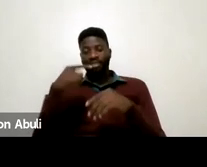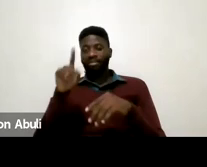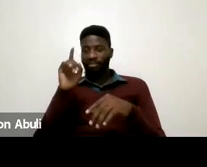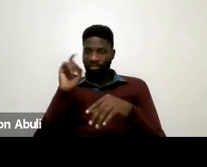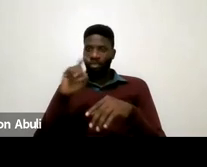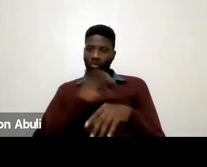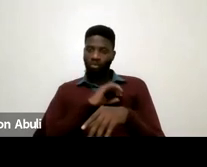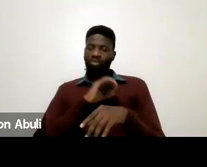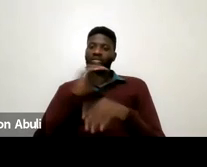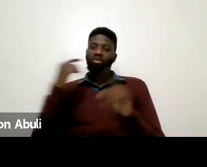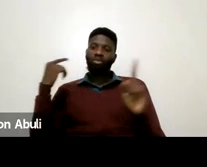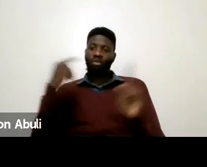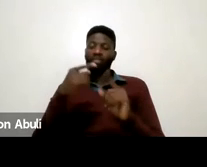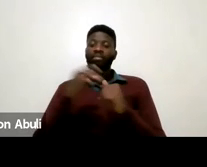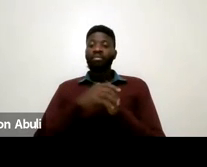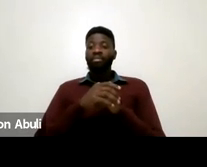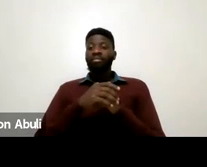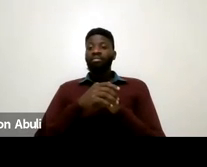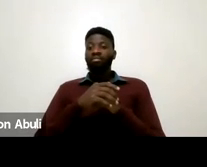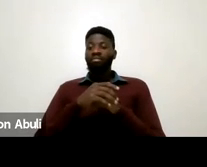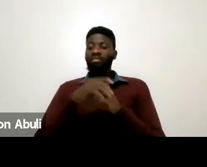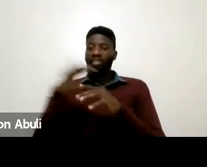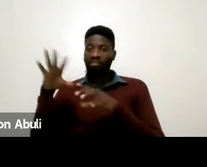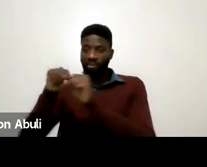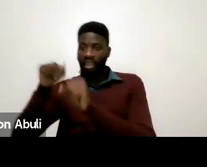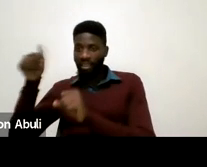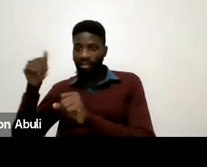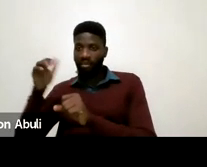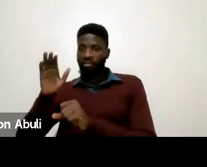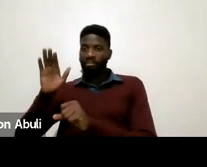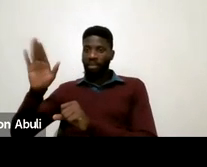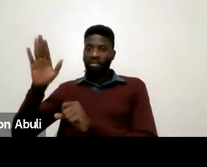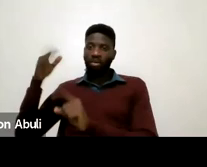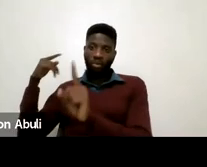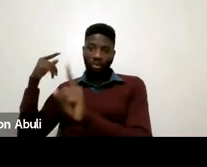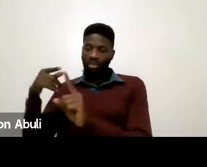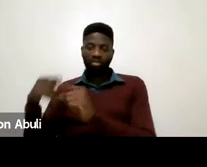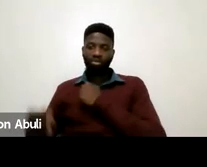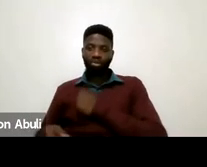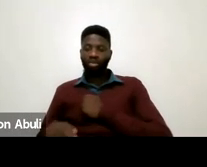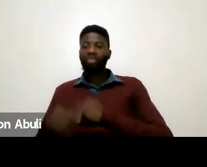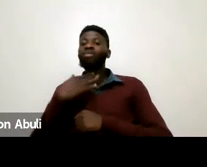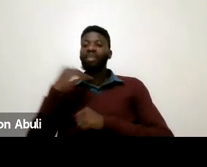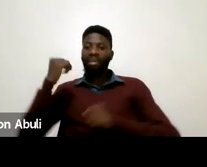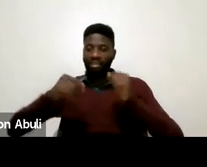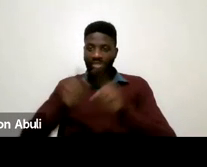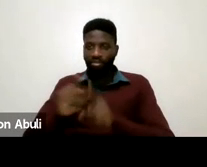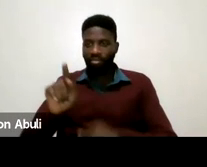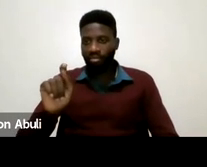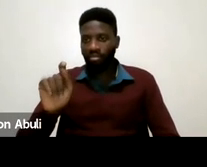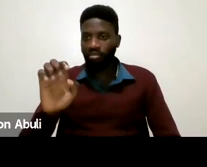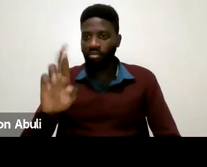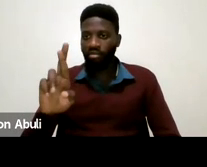Otherwise, if you want to champ other people's goals, you'll die miserably. If you want to run like Terragat, you'll die before you finish the second